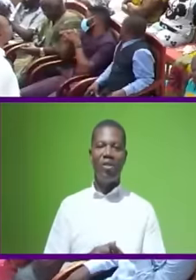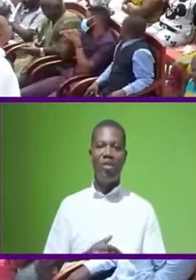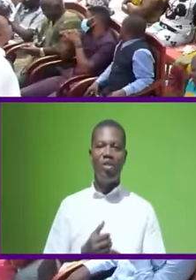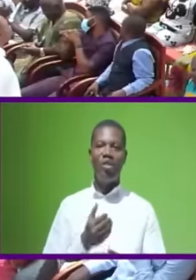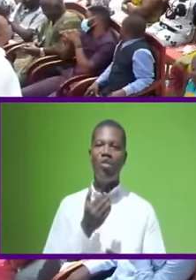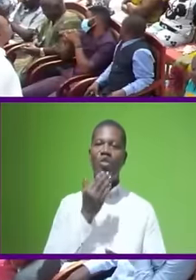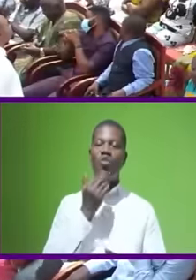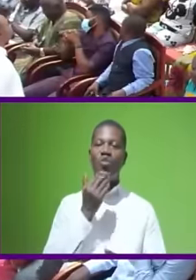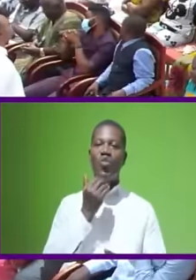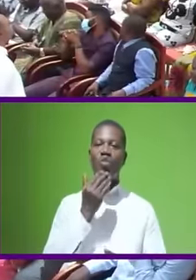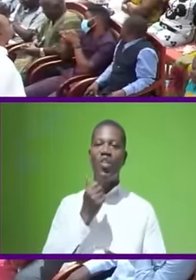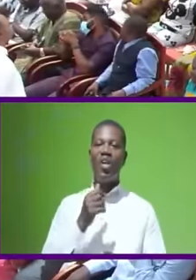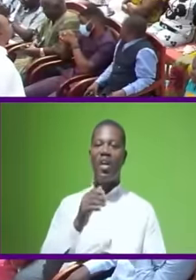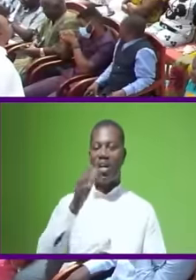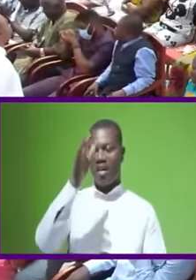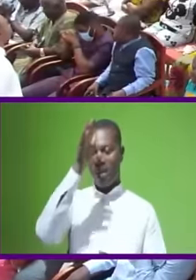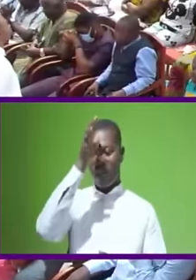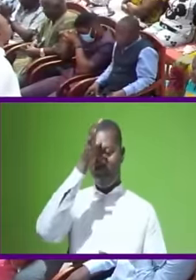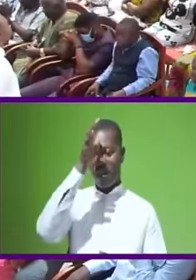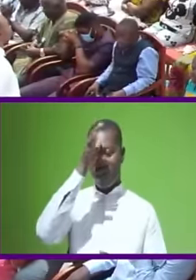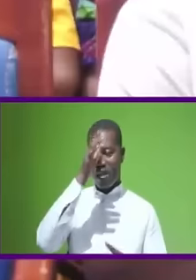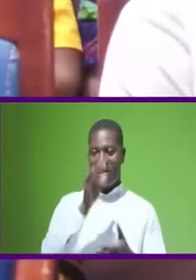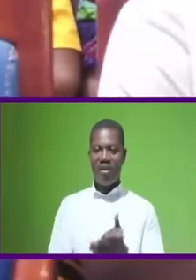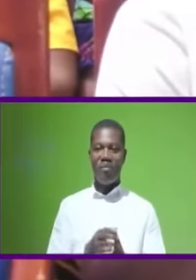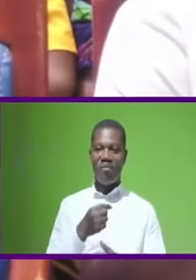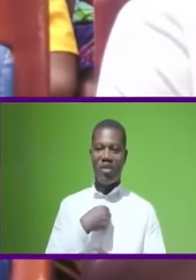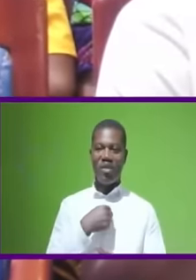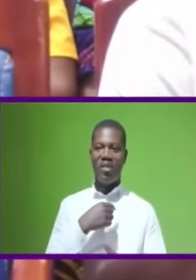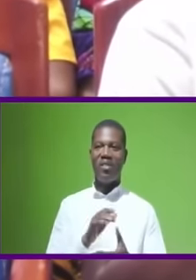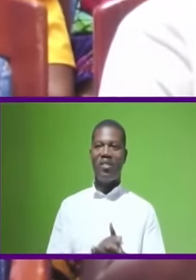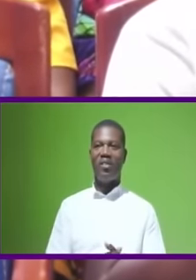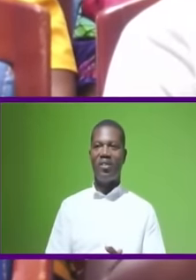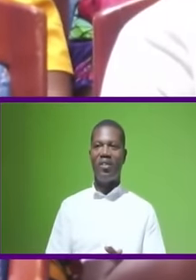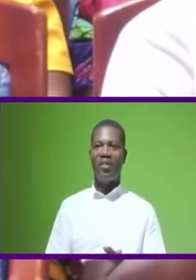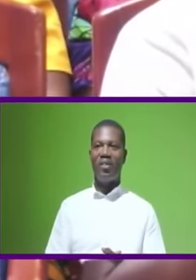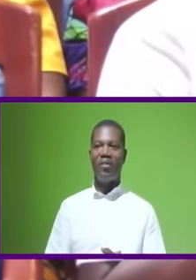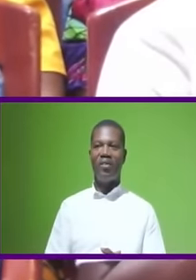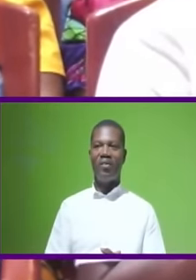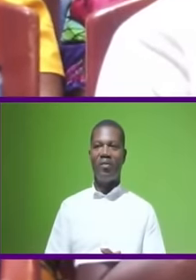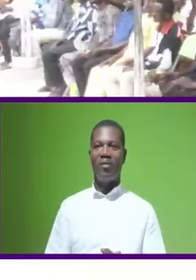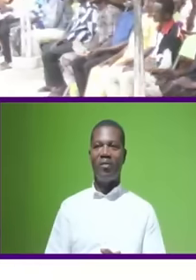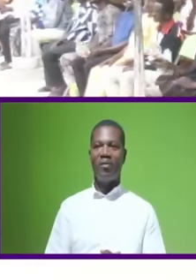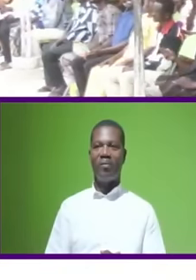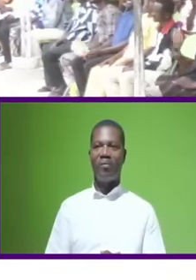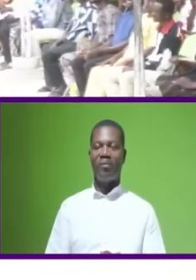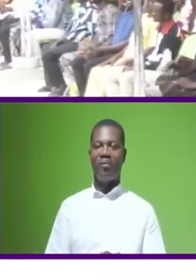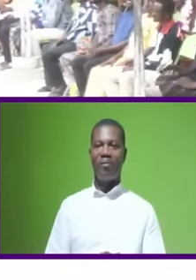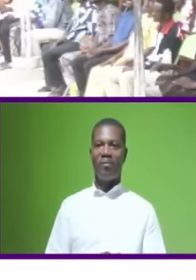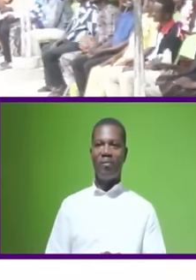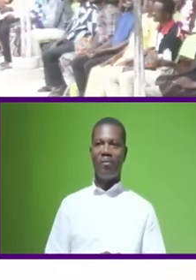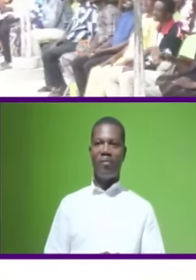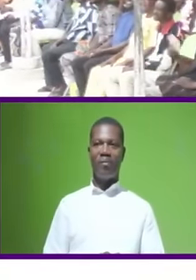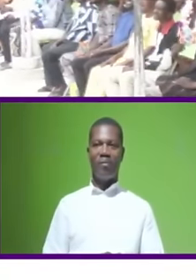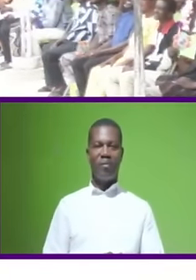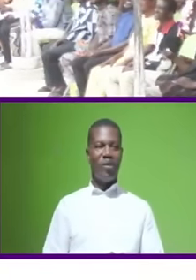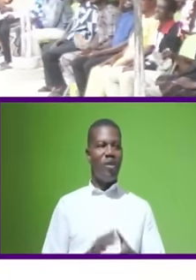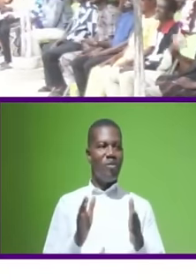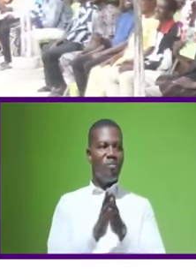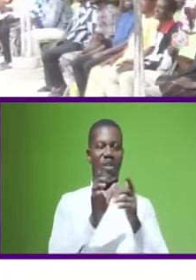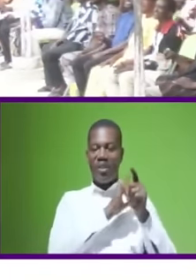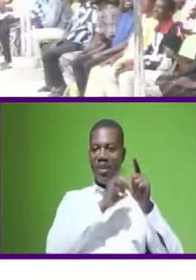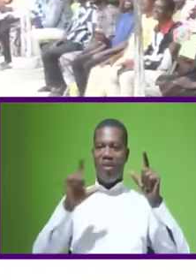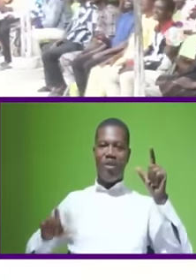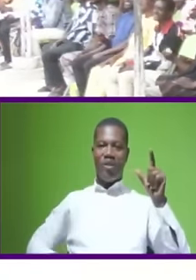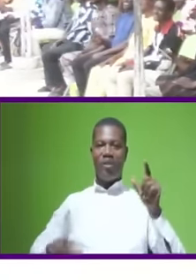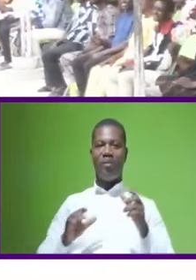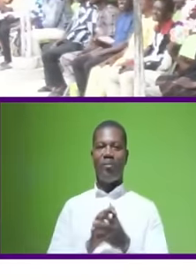And with little in my pocket, then I am qualified to be a sugar daddy. Praise the Lord. Yes,